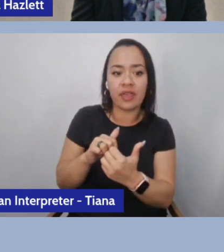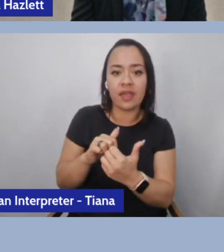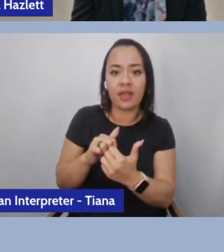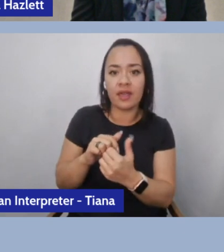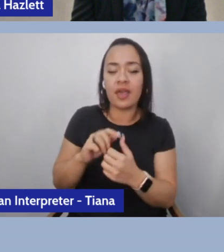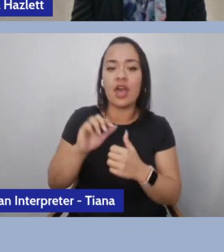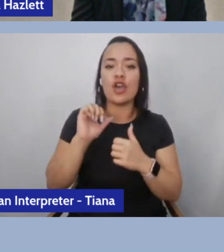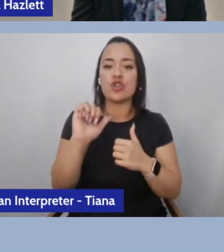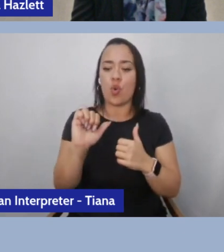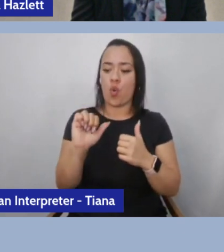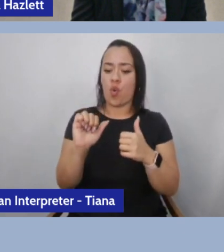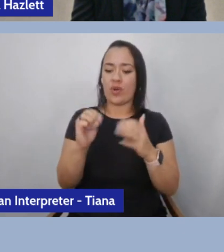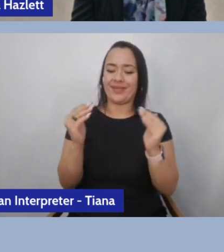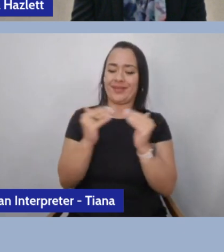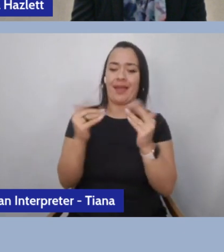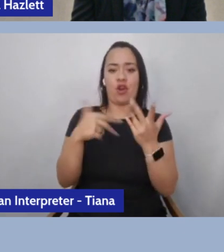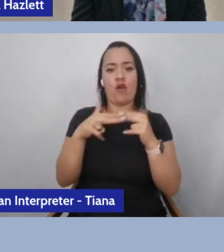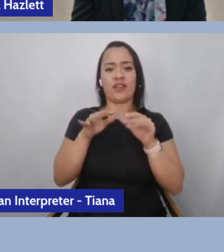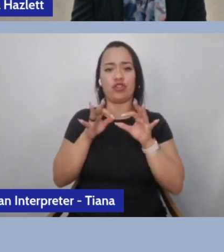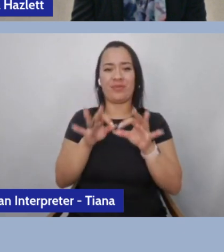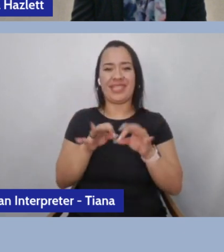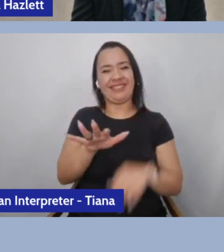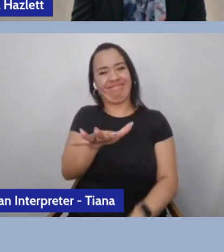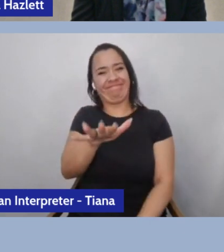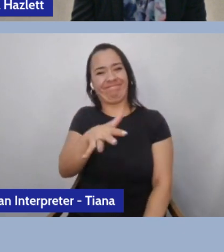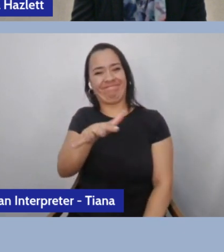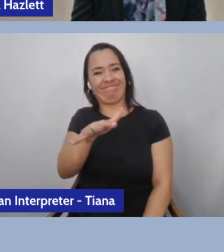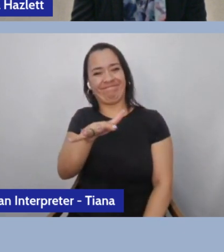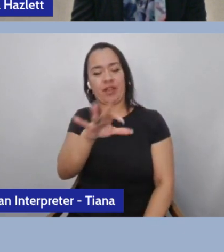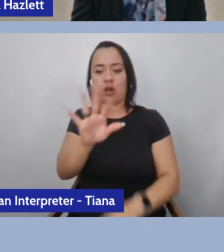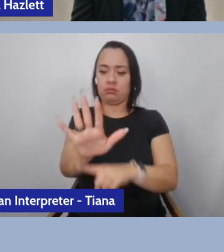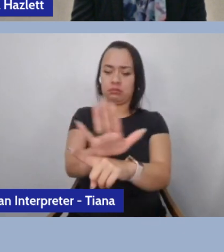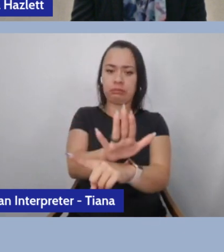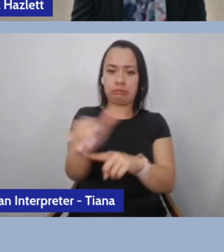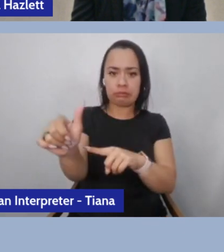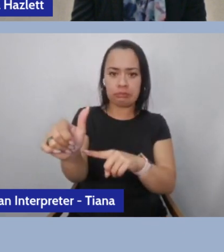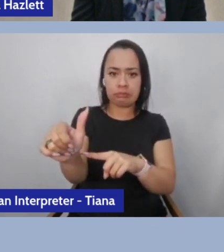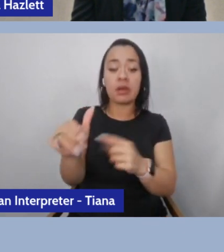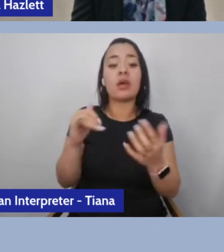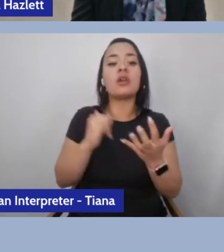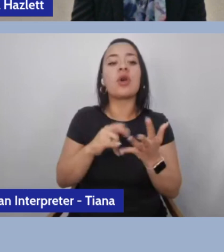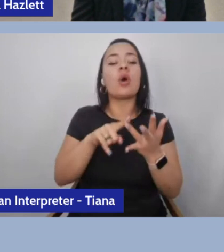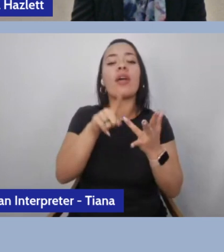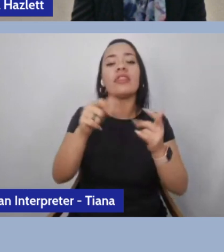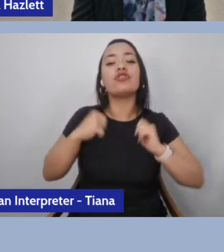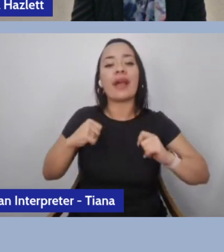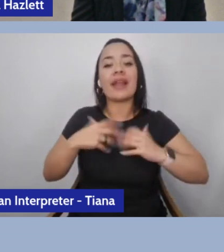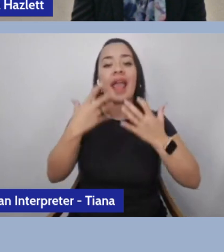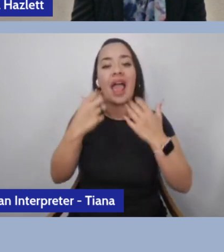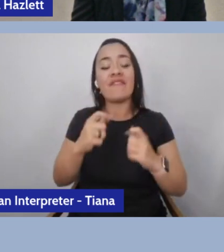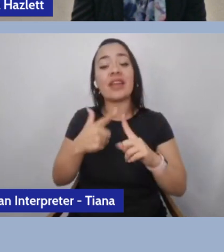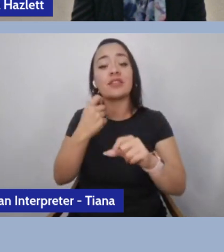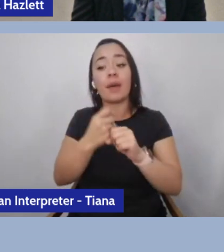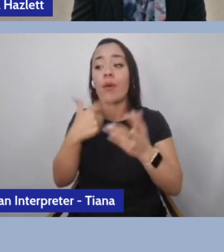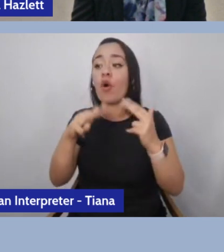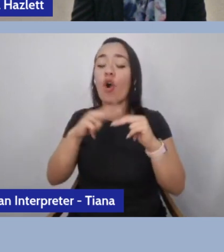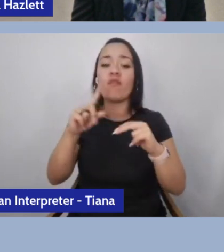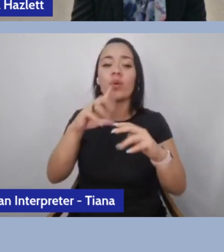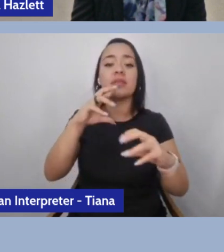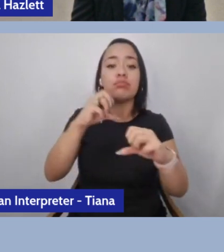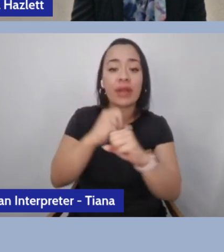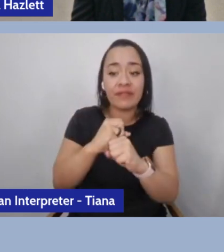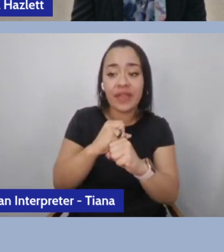is not as good. And so this training shows an example of a briefing, how it's structured, and how you can accomplish it as